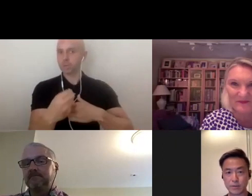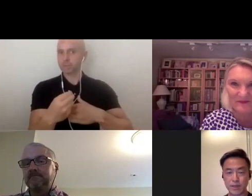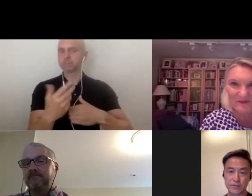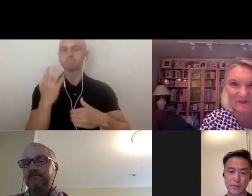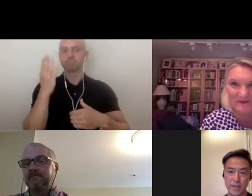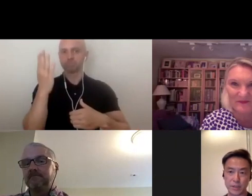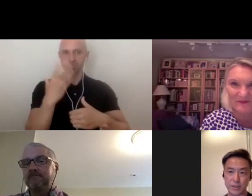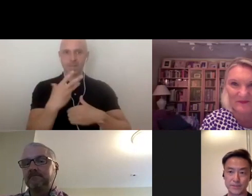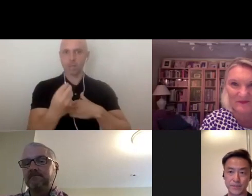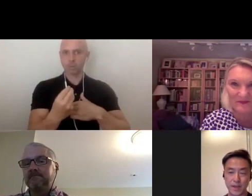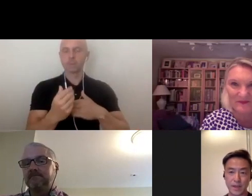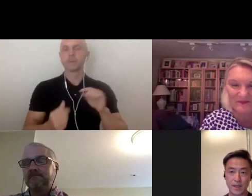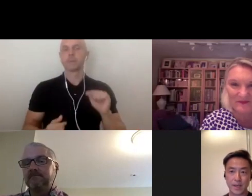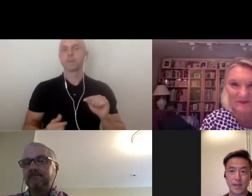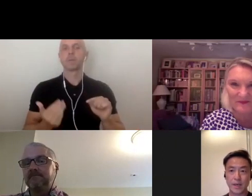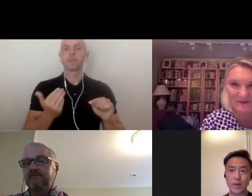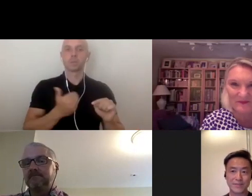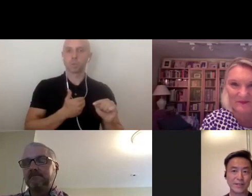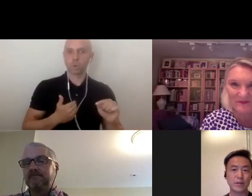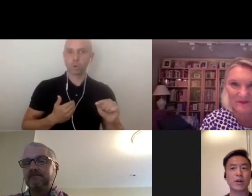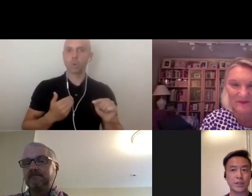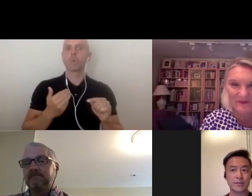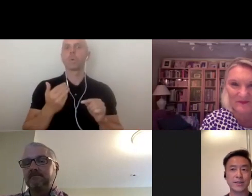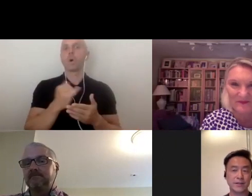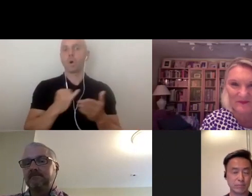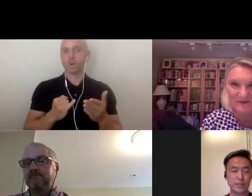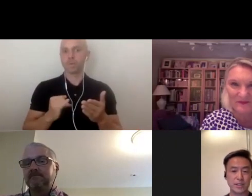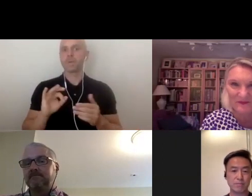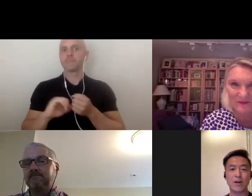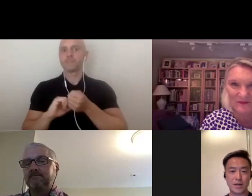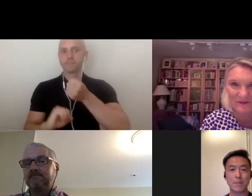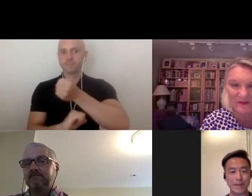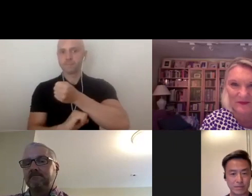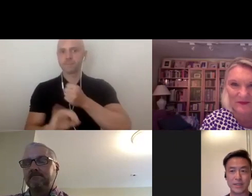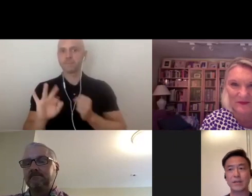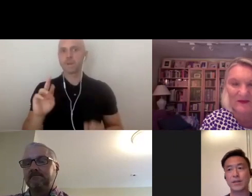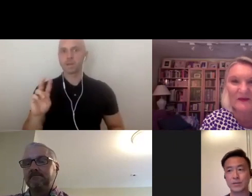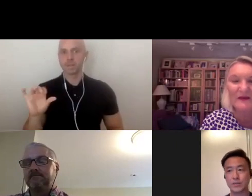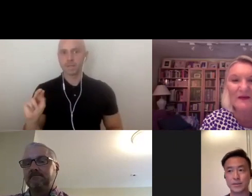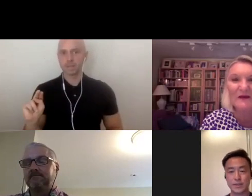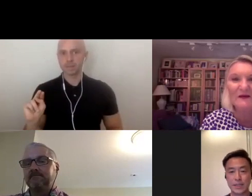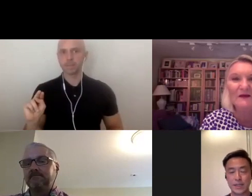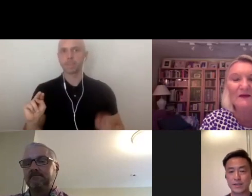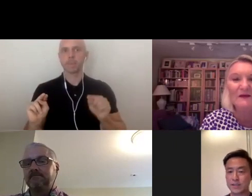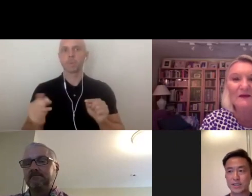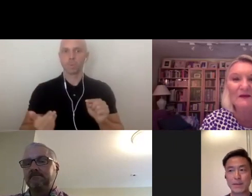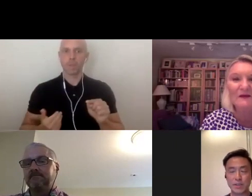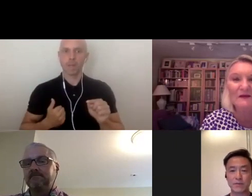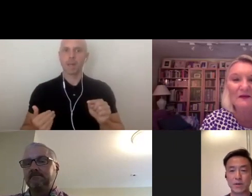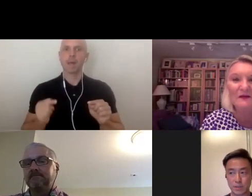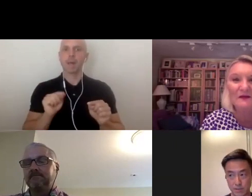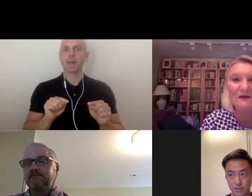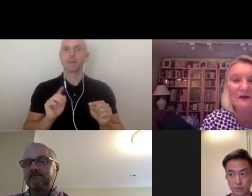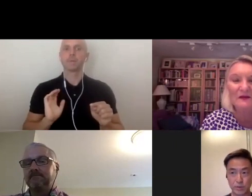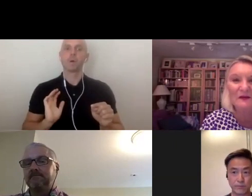the Toronto Arts Foundation. We have titled our project the Prince's Park Balcony Concerts. The 6 members